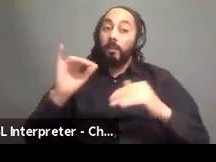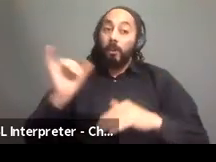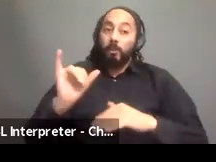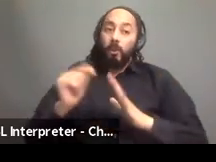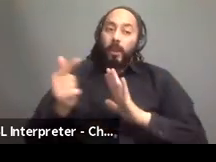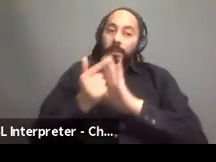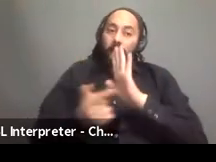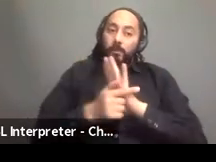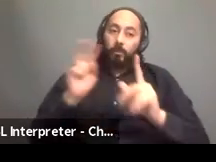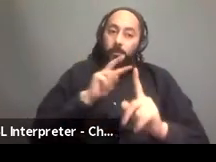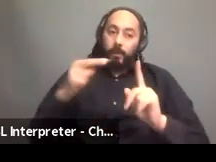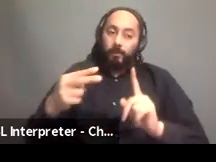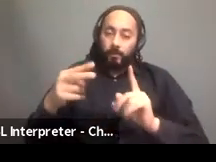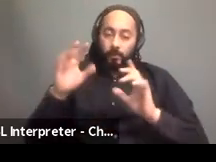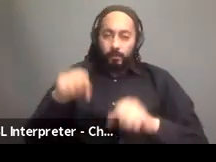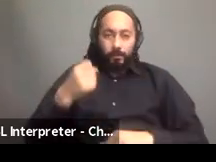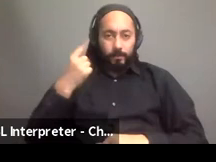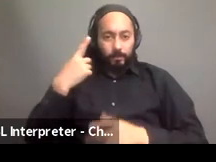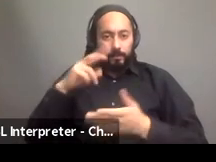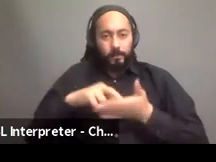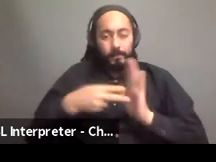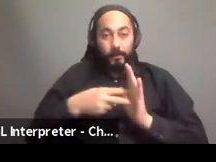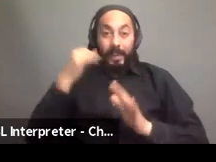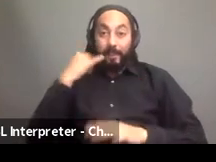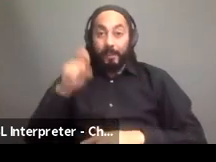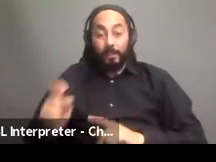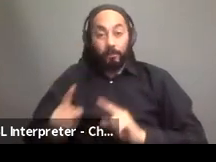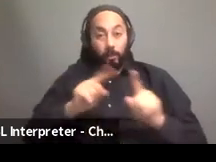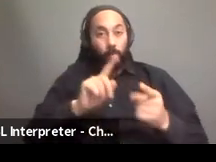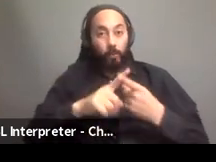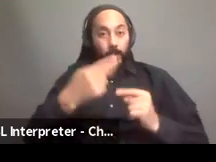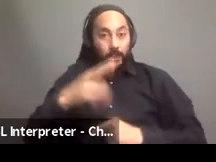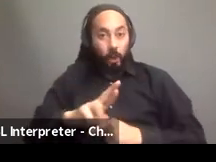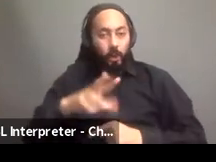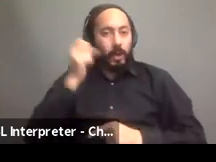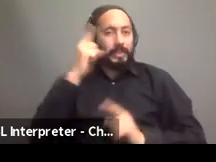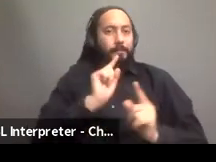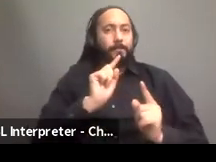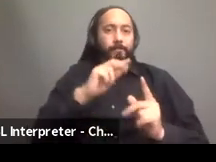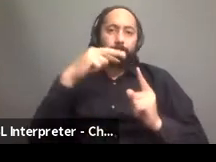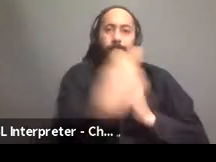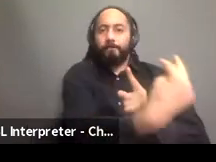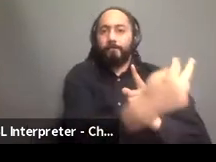get an idea of what's happening in the back burner if you ever need to go to HR to report this.